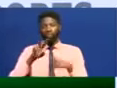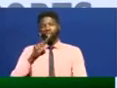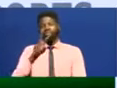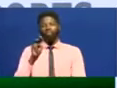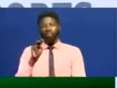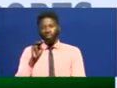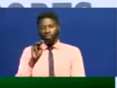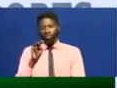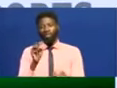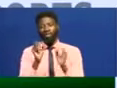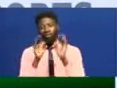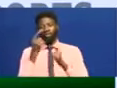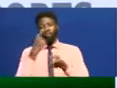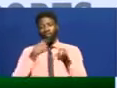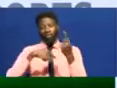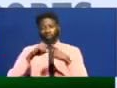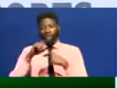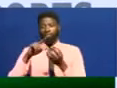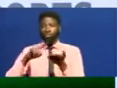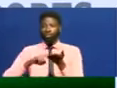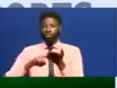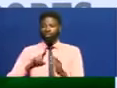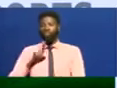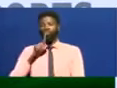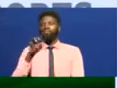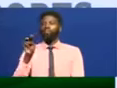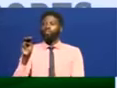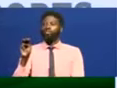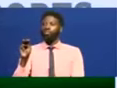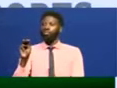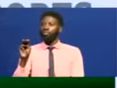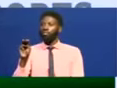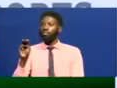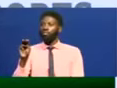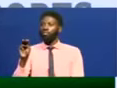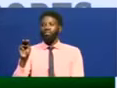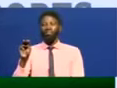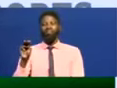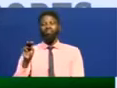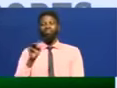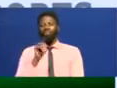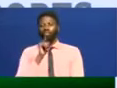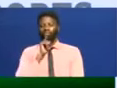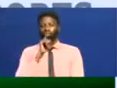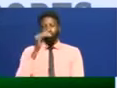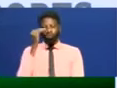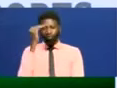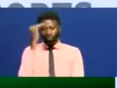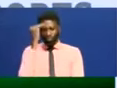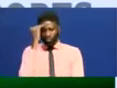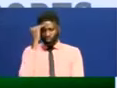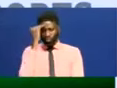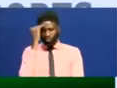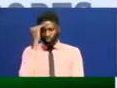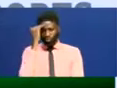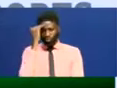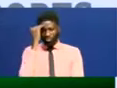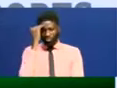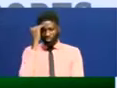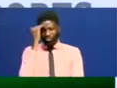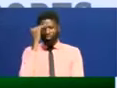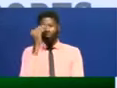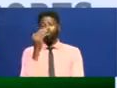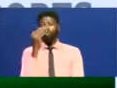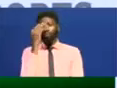shillings. If I win a bronze medal, 1 million shillings. It is certain, it's predictable, it is definite, and